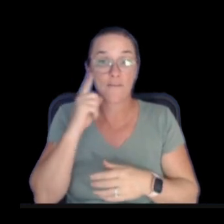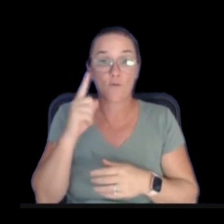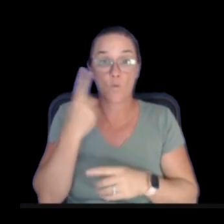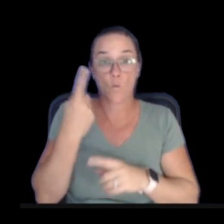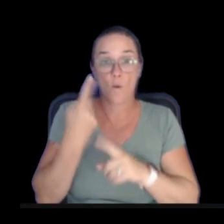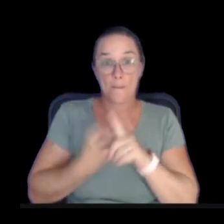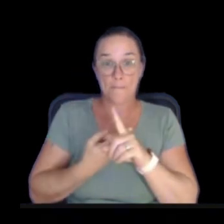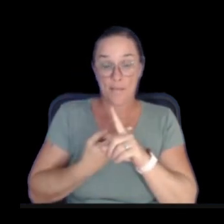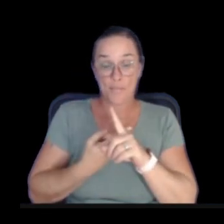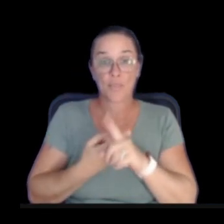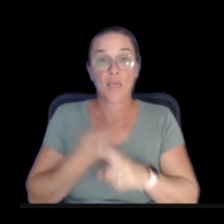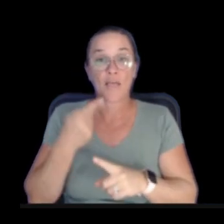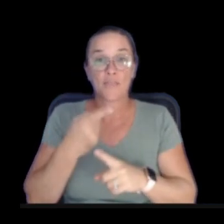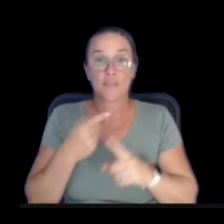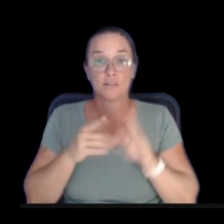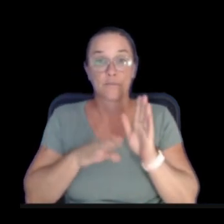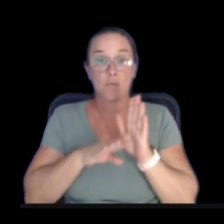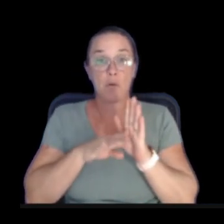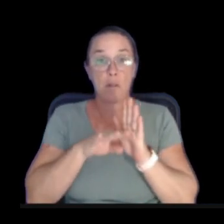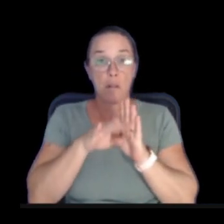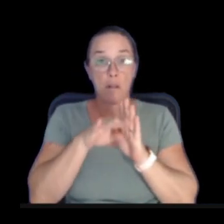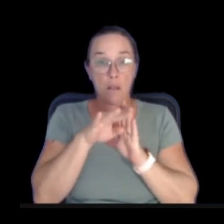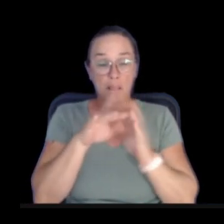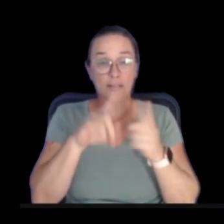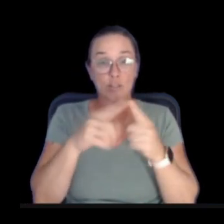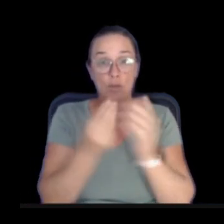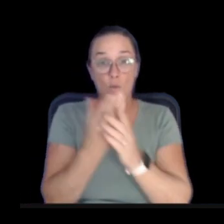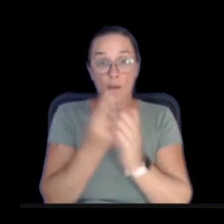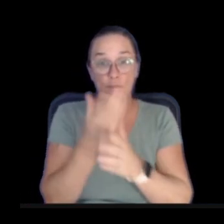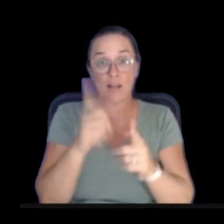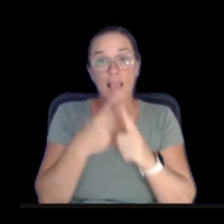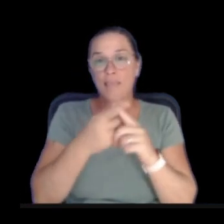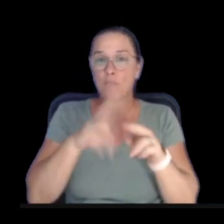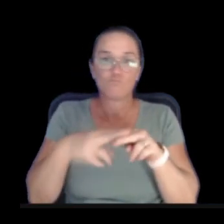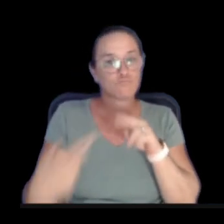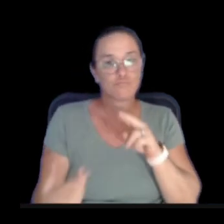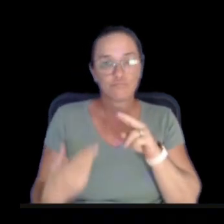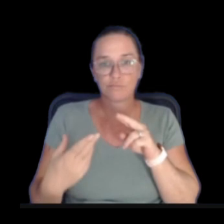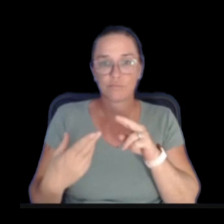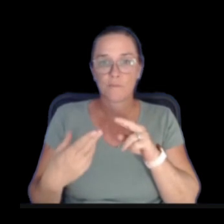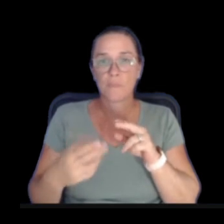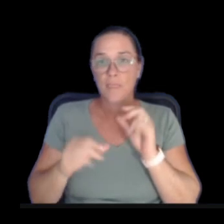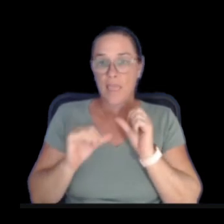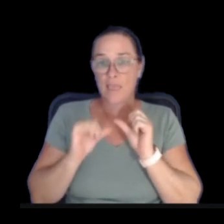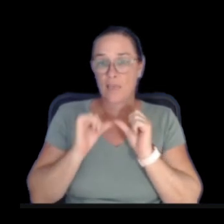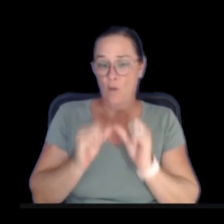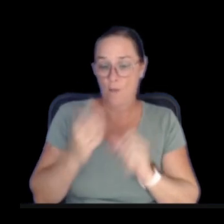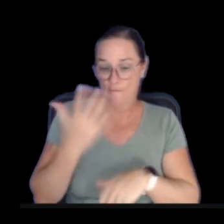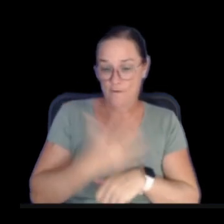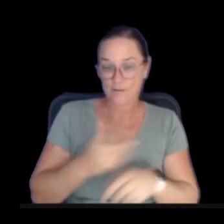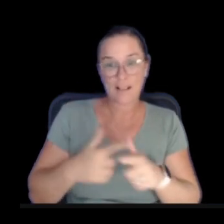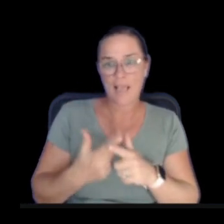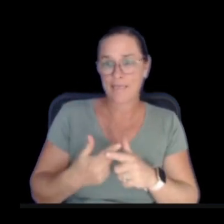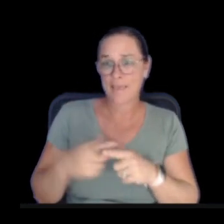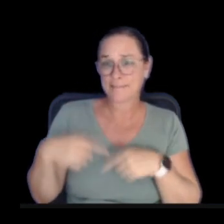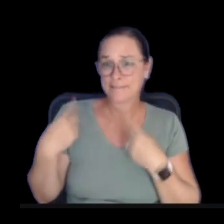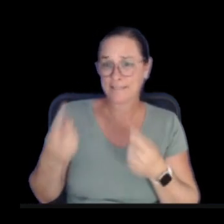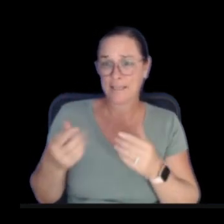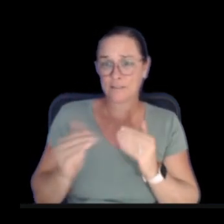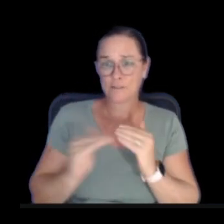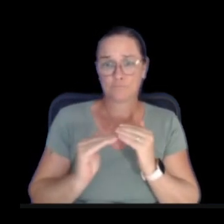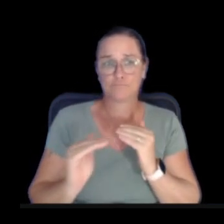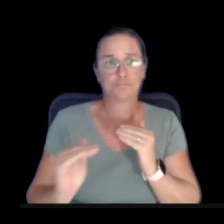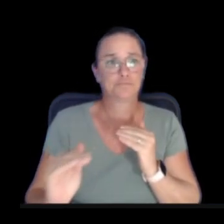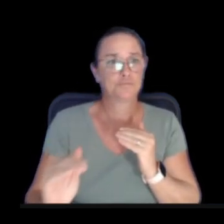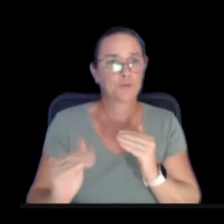to the eruption here. When eruption begins, they drop off. Eruption lasts 5 days. And since then, earthquake rates have been just as